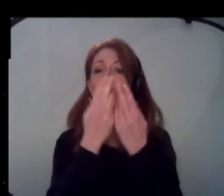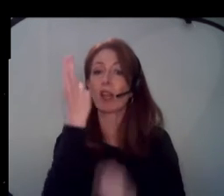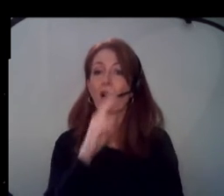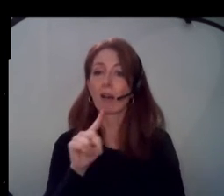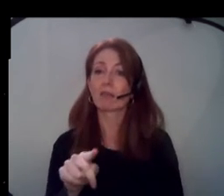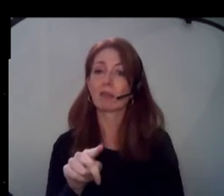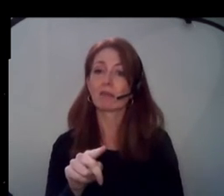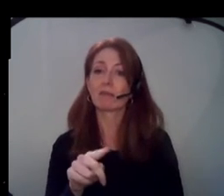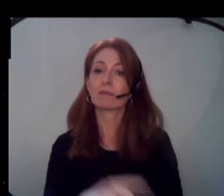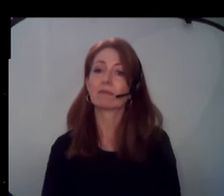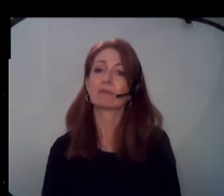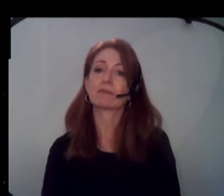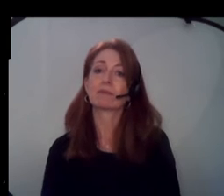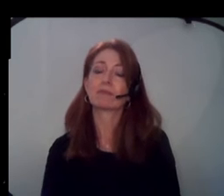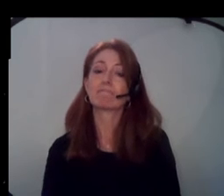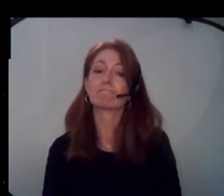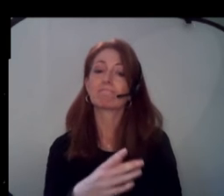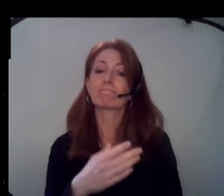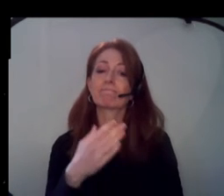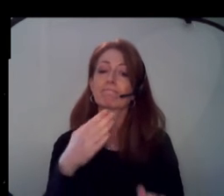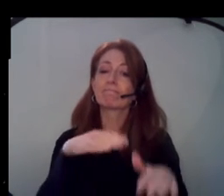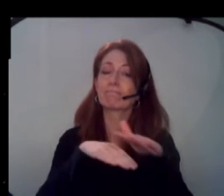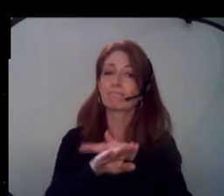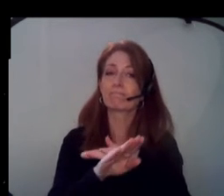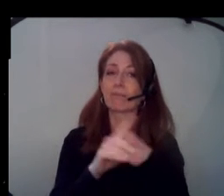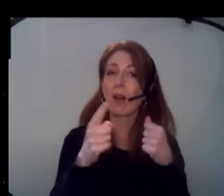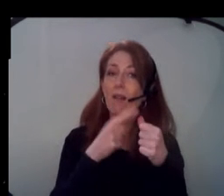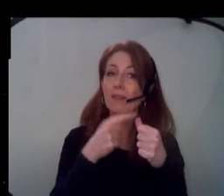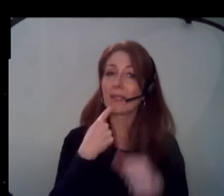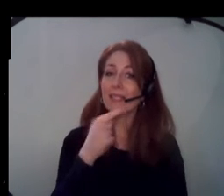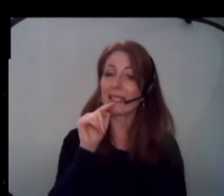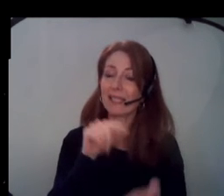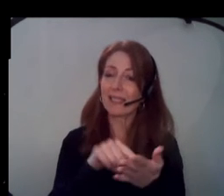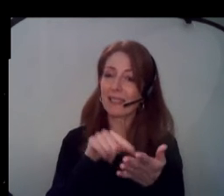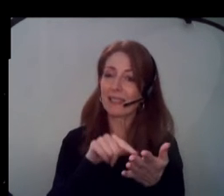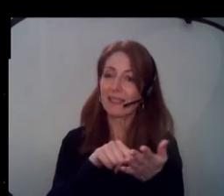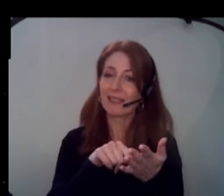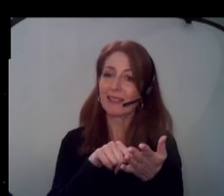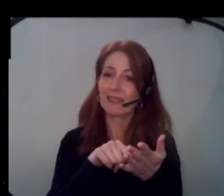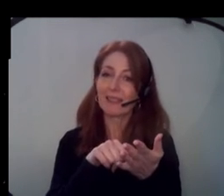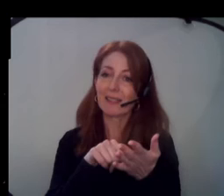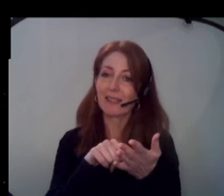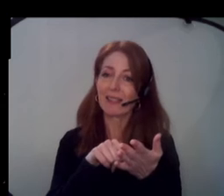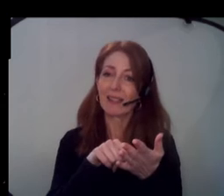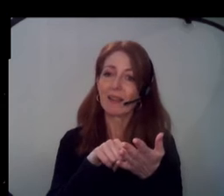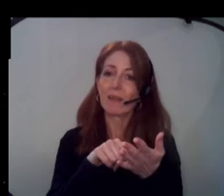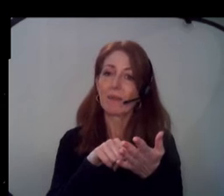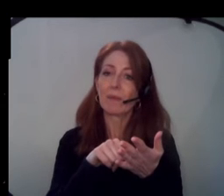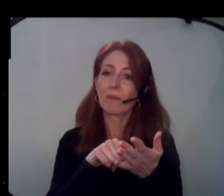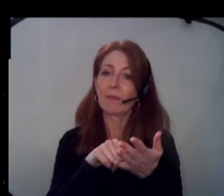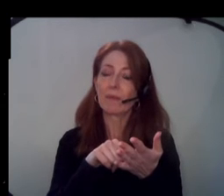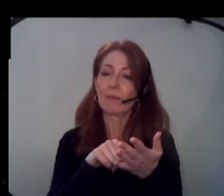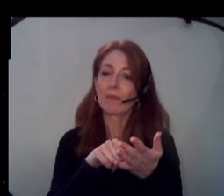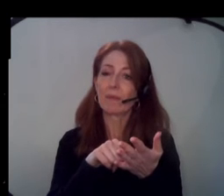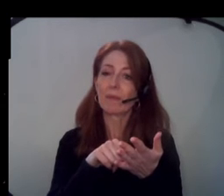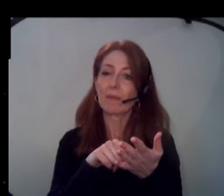history students. And in the entry for Artemisia, it does mention, it says, rather pejoratively, it says,